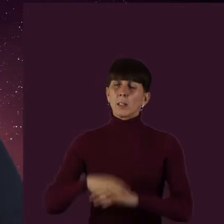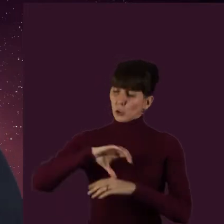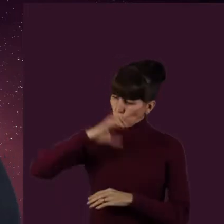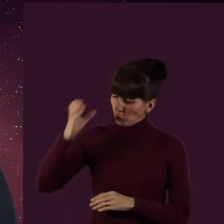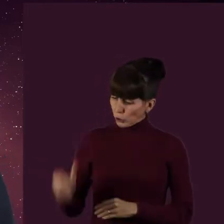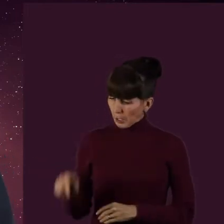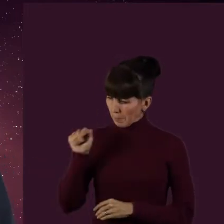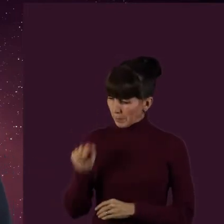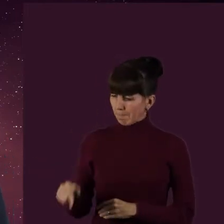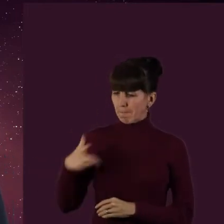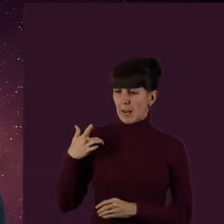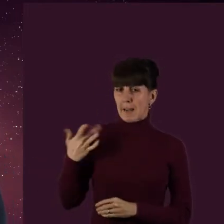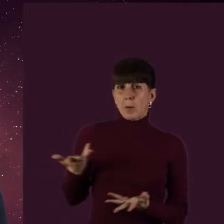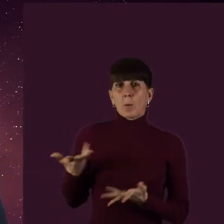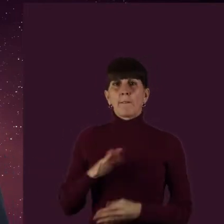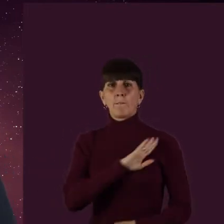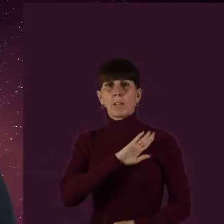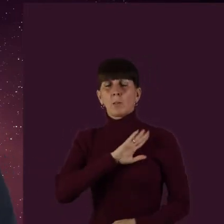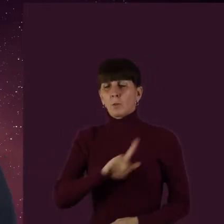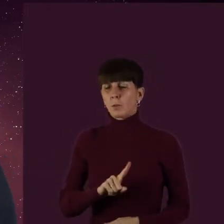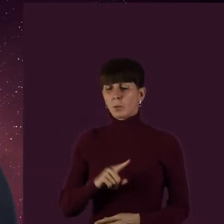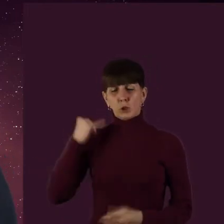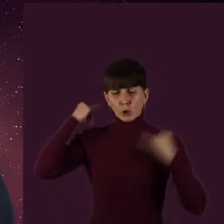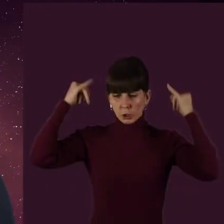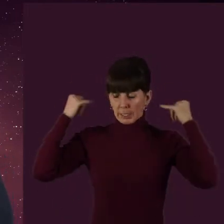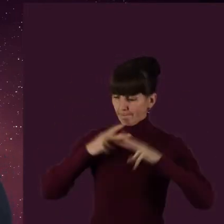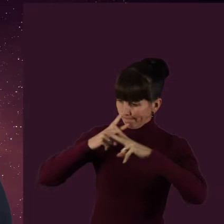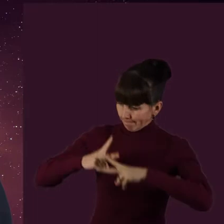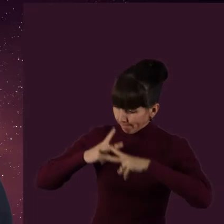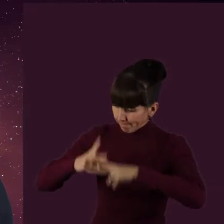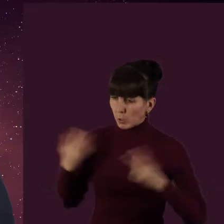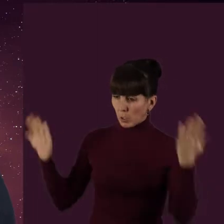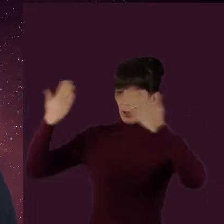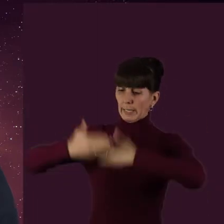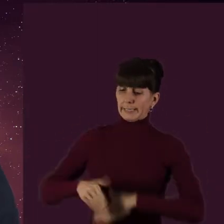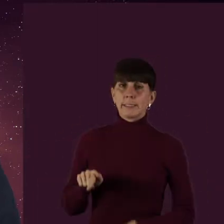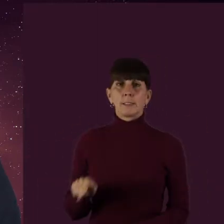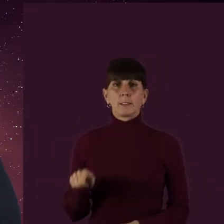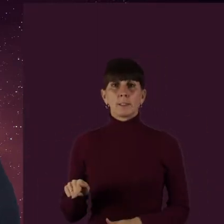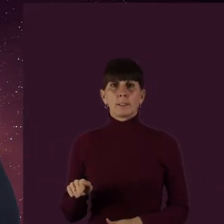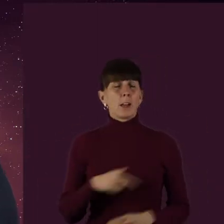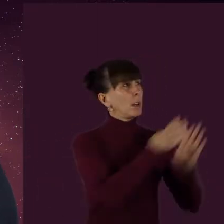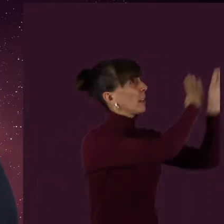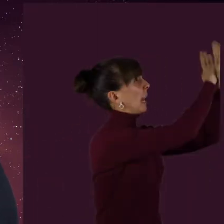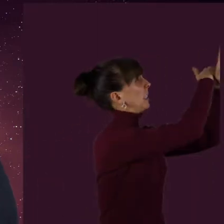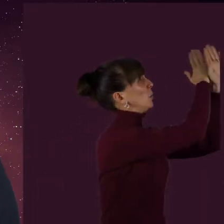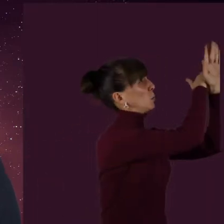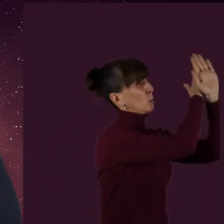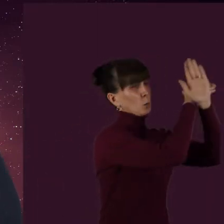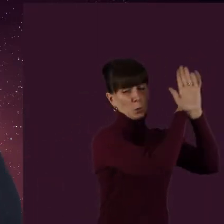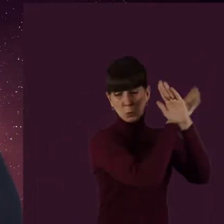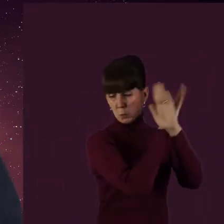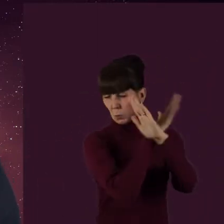And there were shepherds living out in the fields nearby, keeping watch over their flocks at night. An angel of the